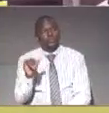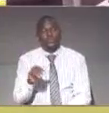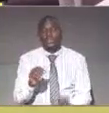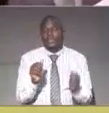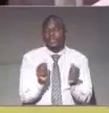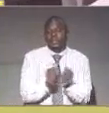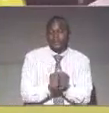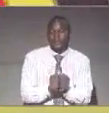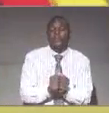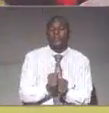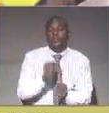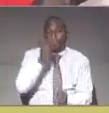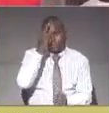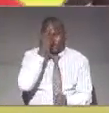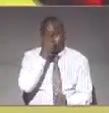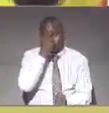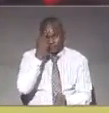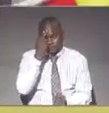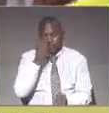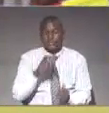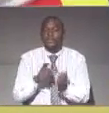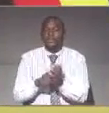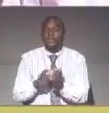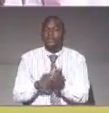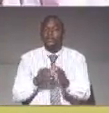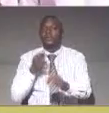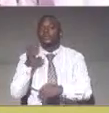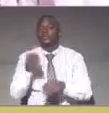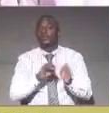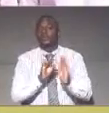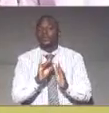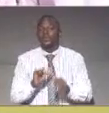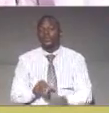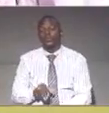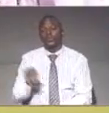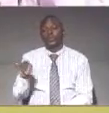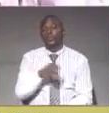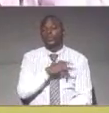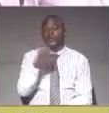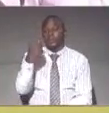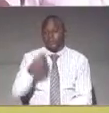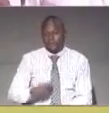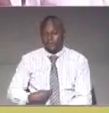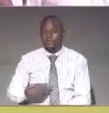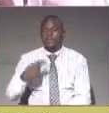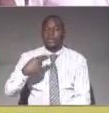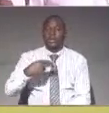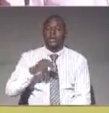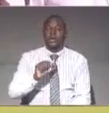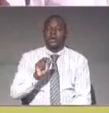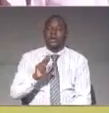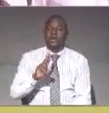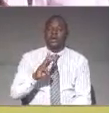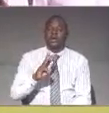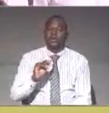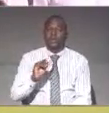Makerere University students under the Seeds for the Future program are going to Hawaii headquarters in China to enhance their IT